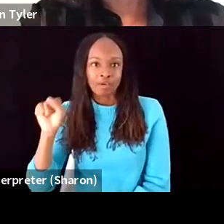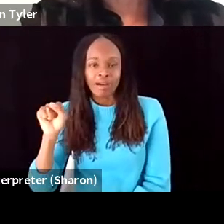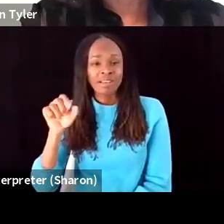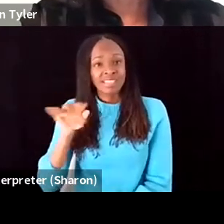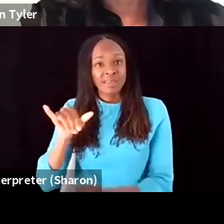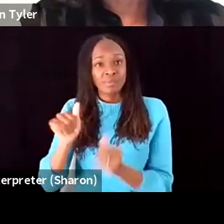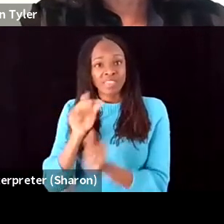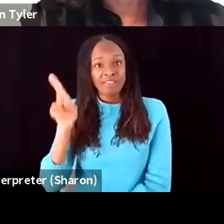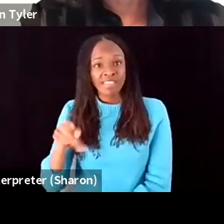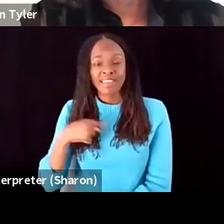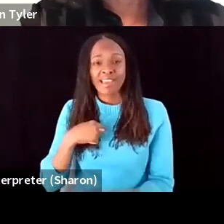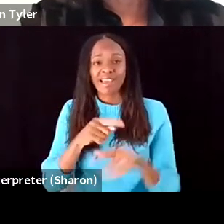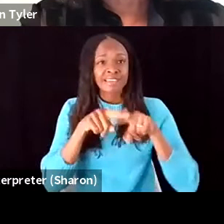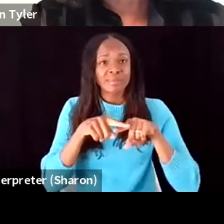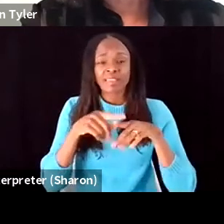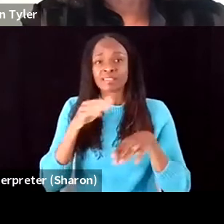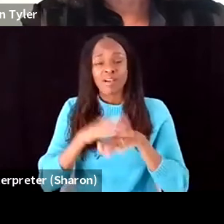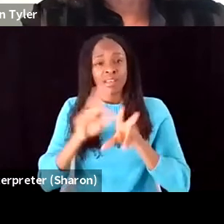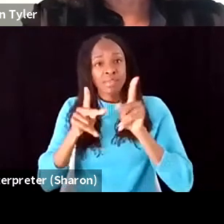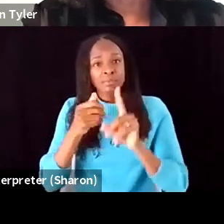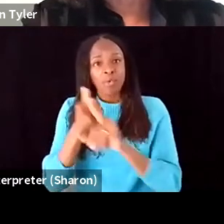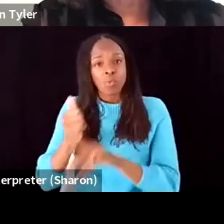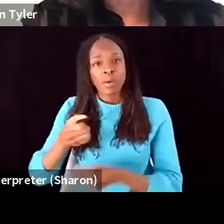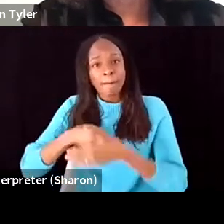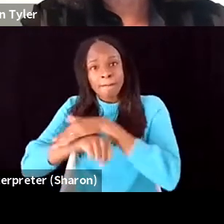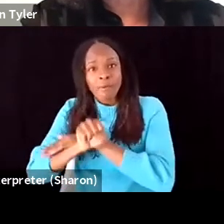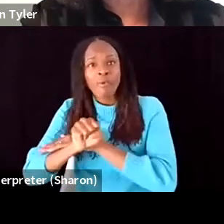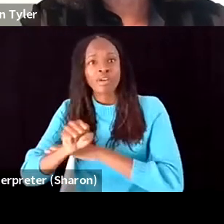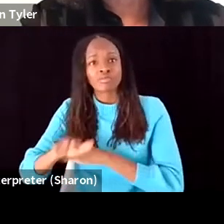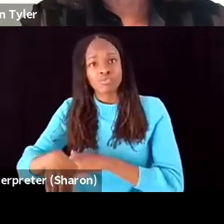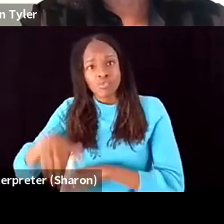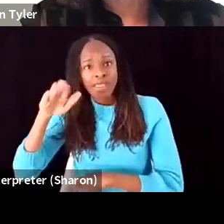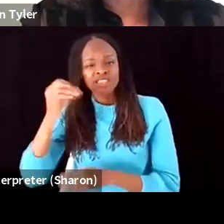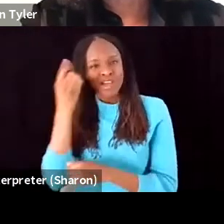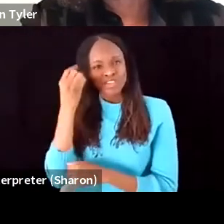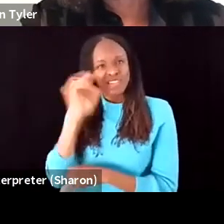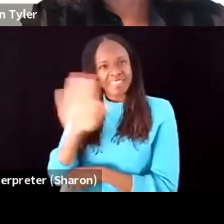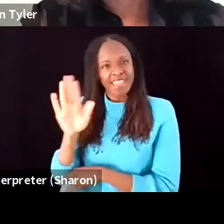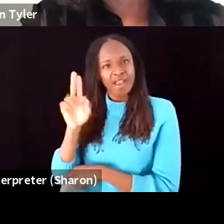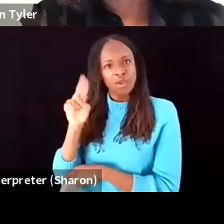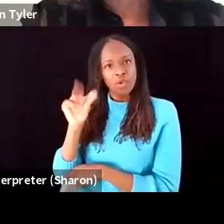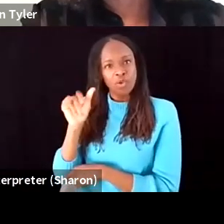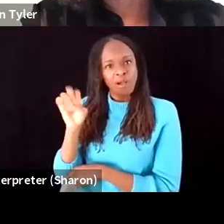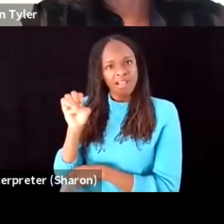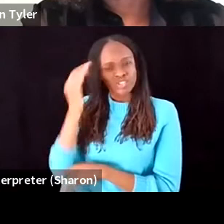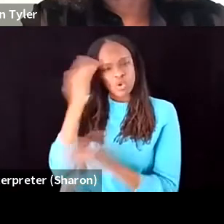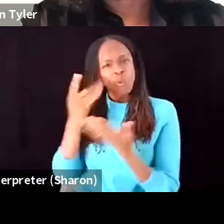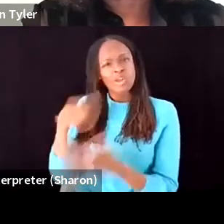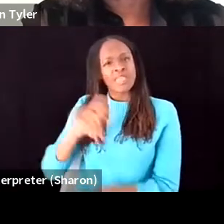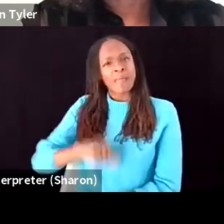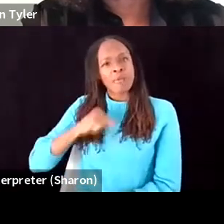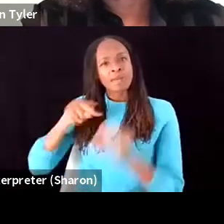relied heavily on people that have been born and raised to know their nuances and what they're proud of, and what kind